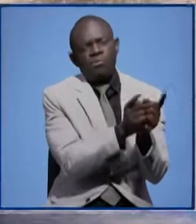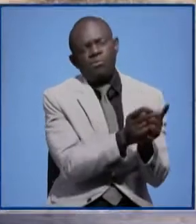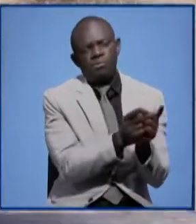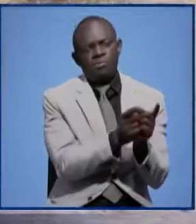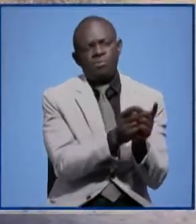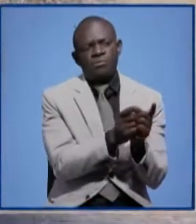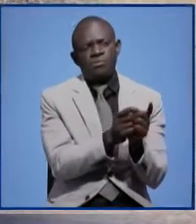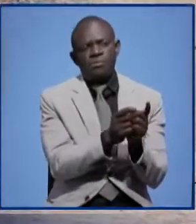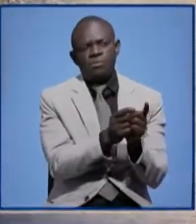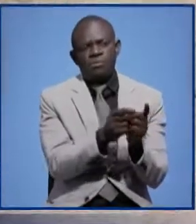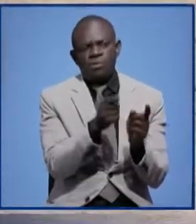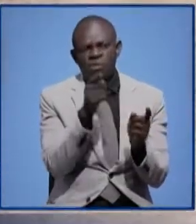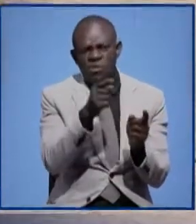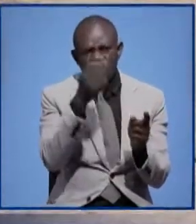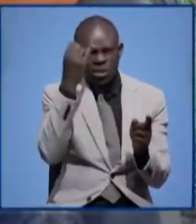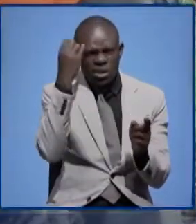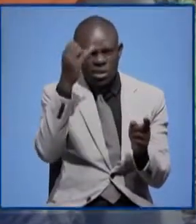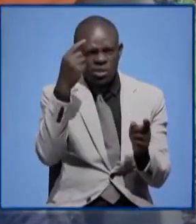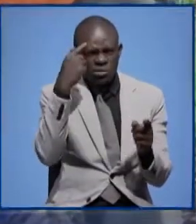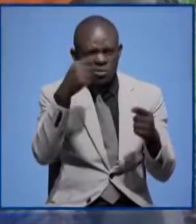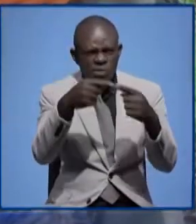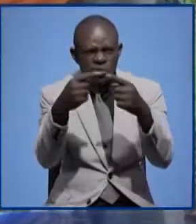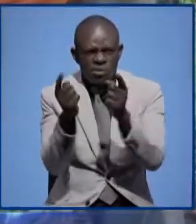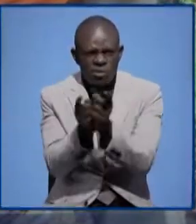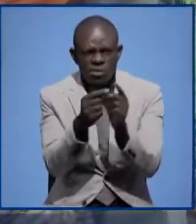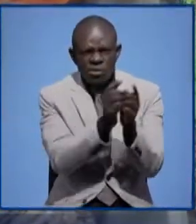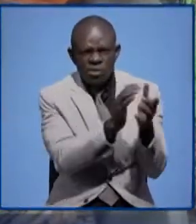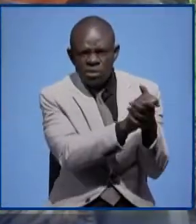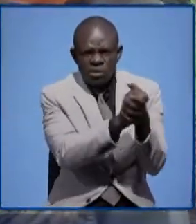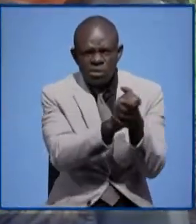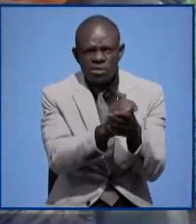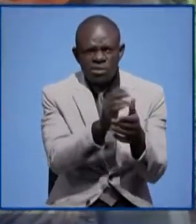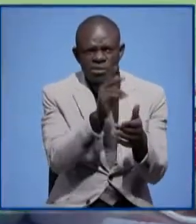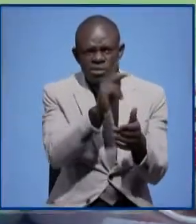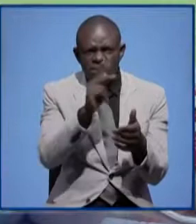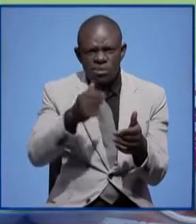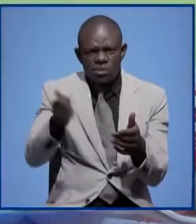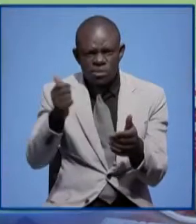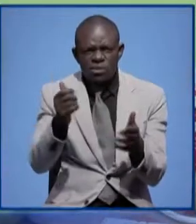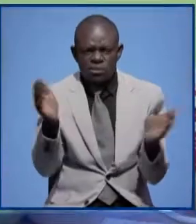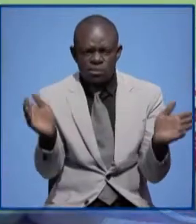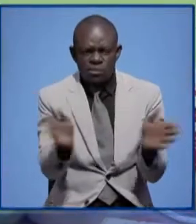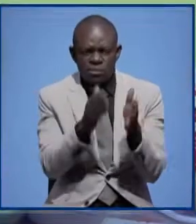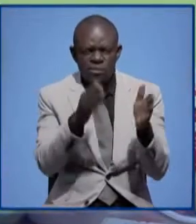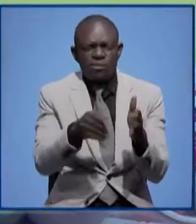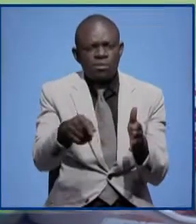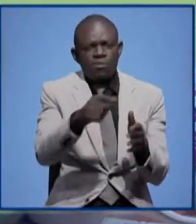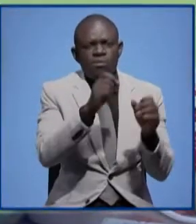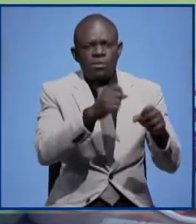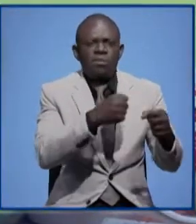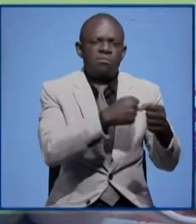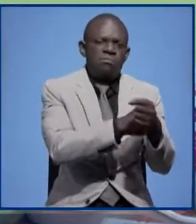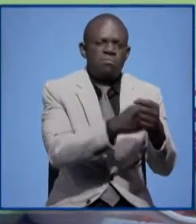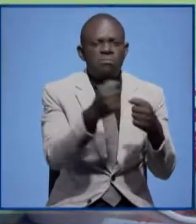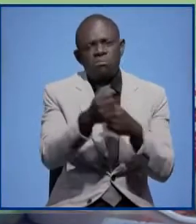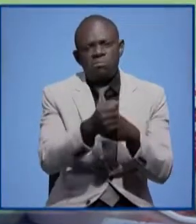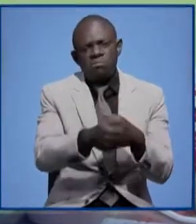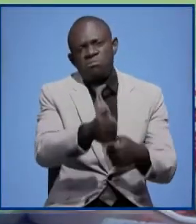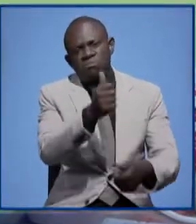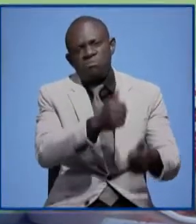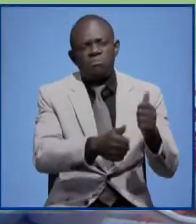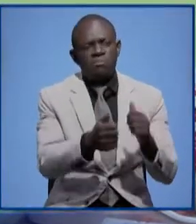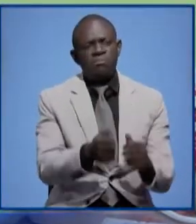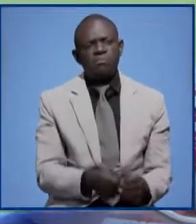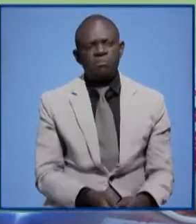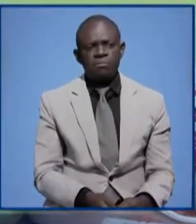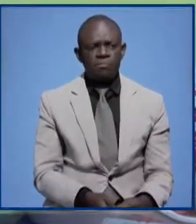the existence of cooperatives with the aim of making them self-sustaining. Kaunda decided to say we should form